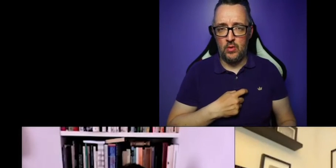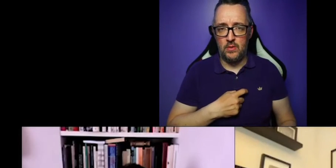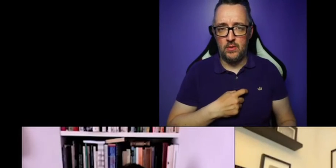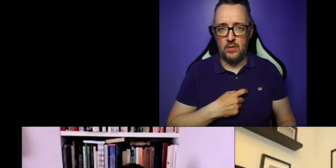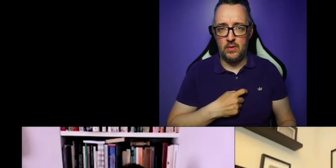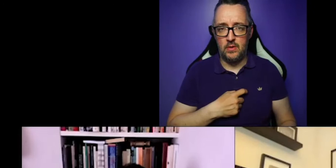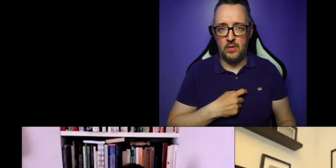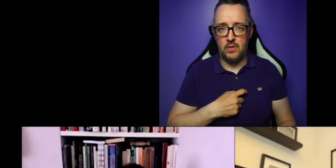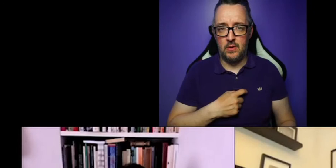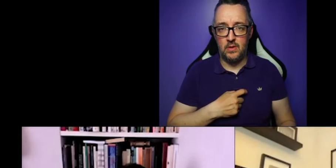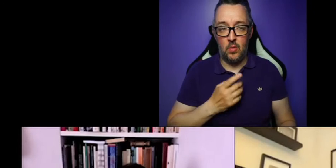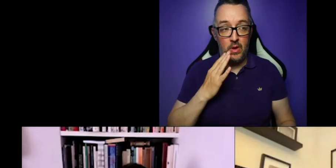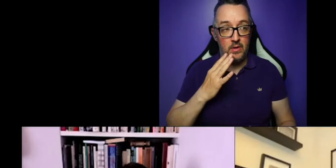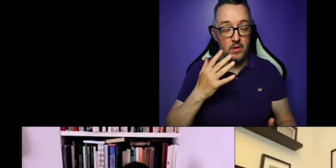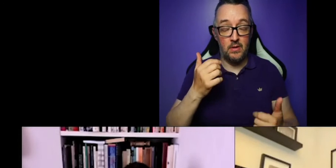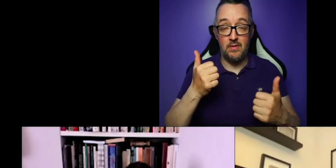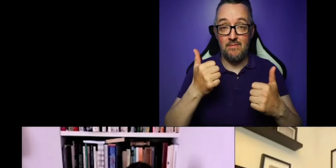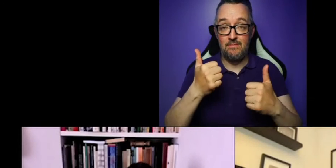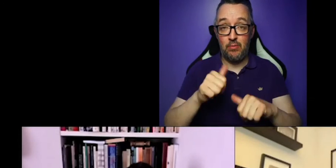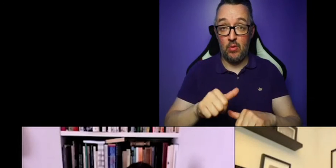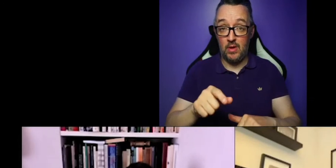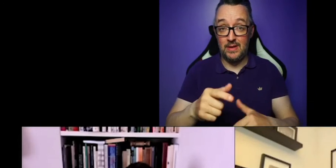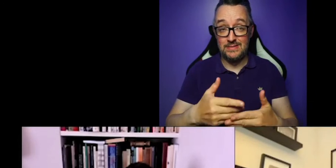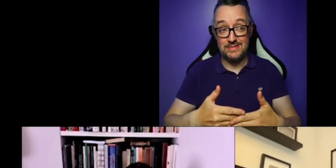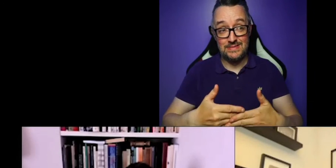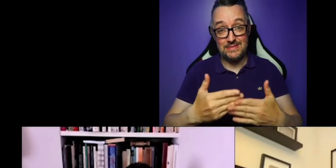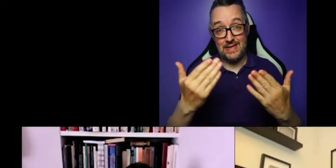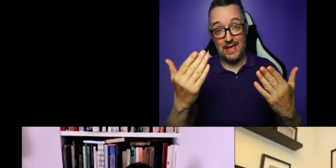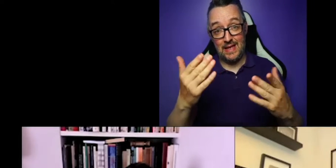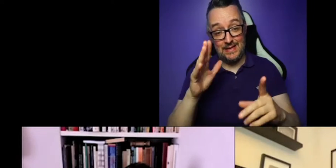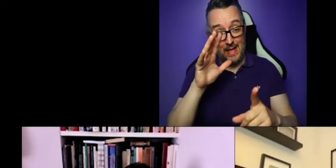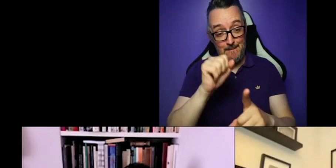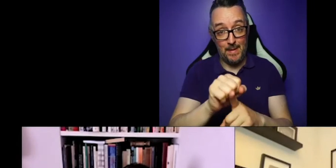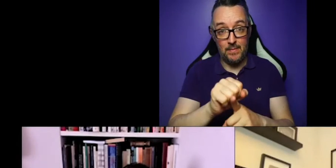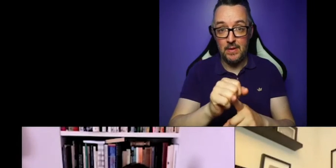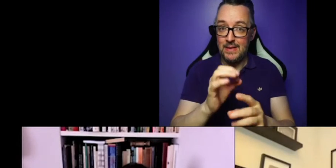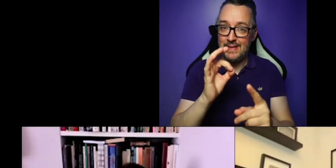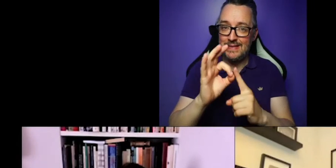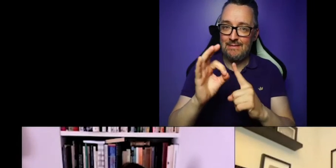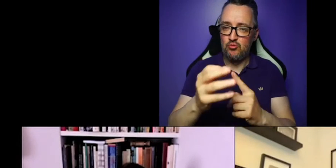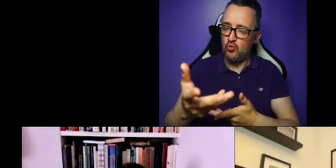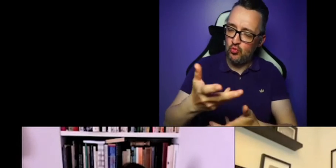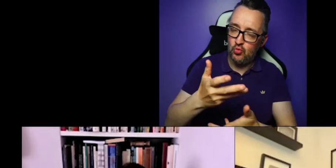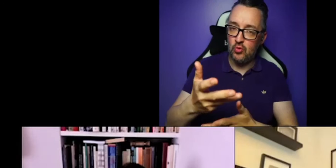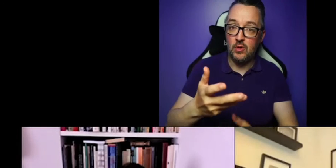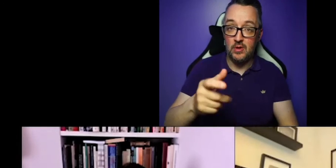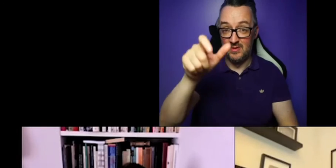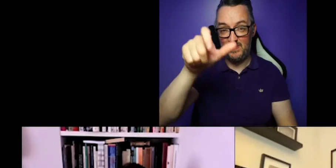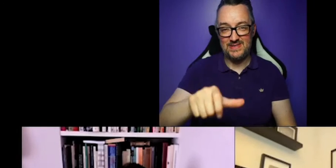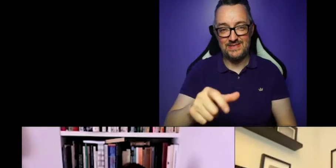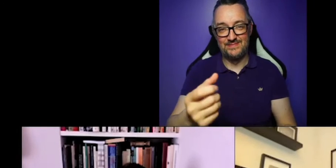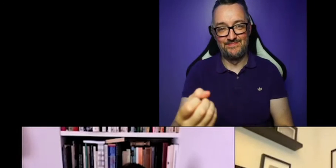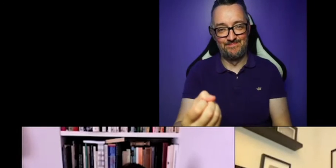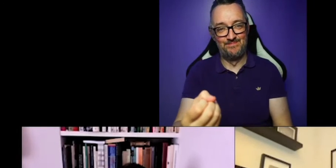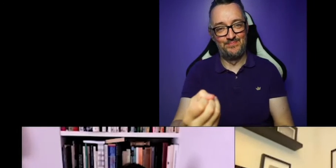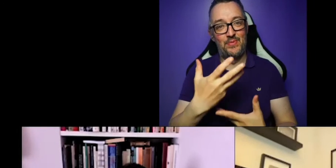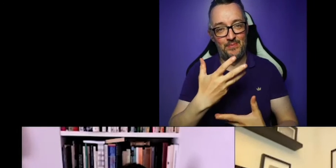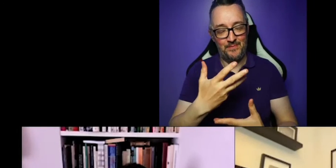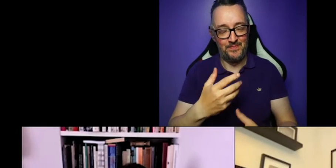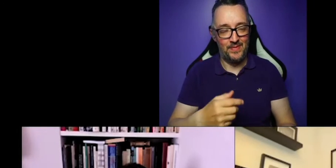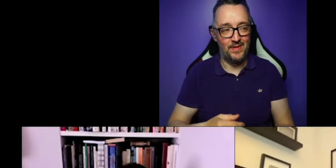And the moment of revelation, which came on the day of my diagnostic interview, so I was told in person,